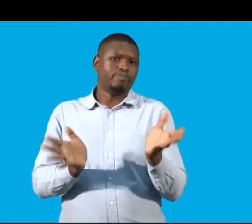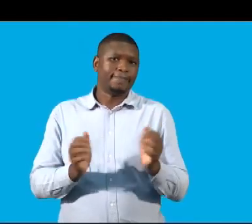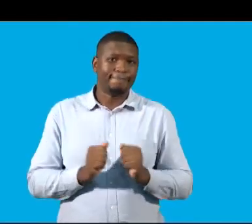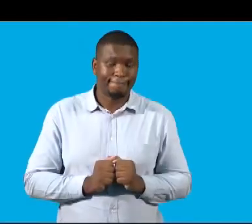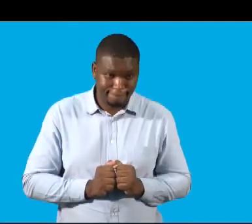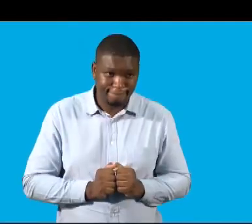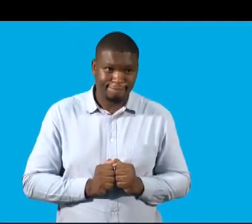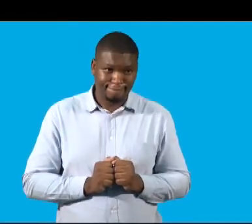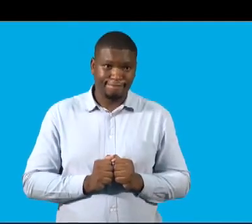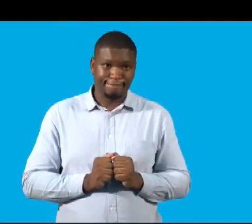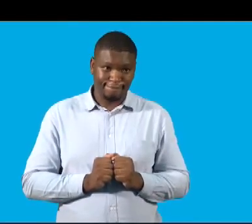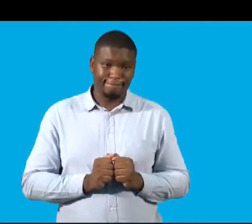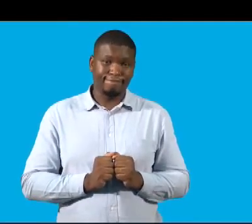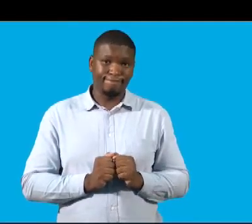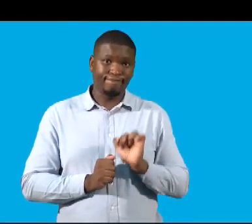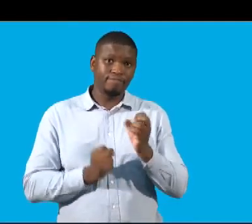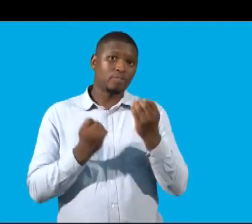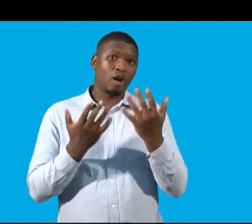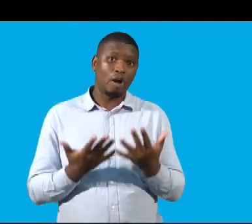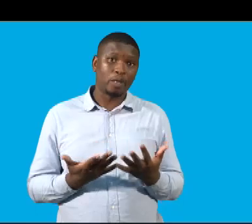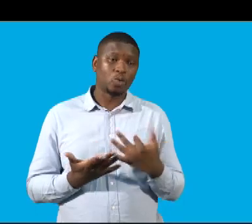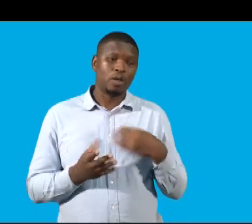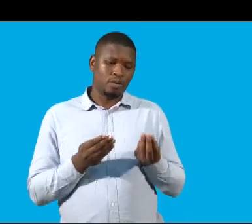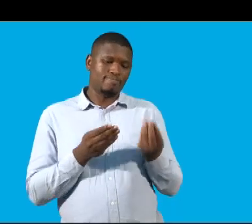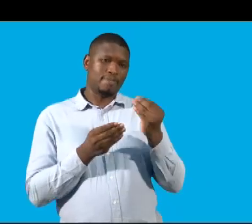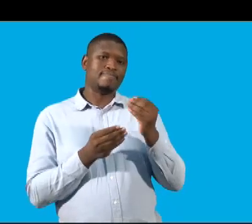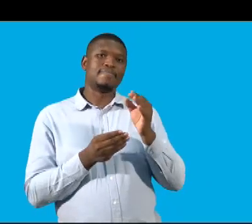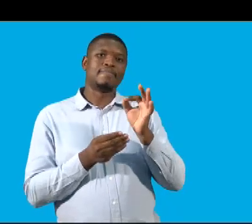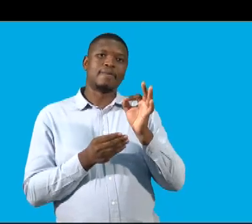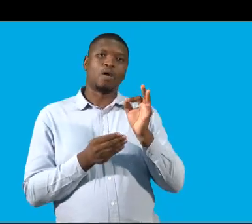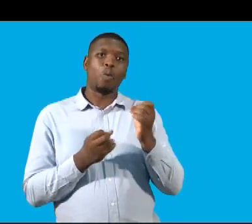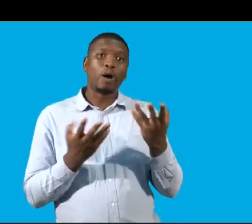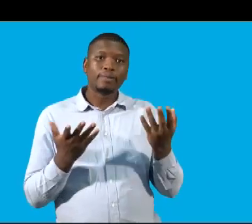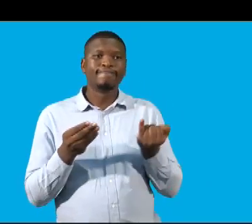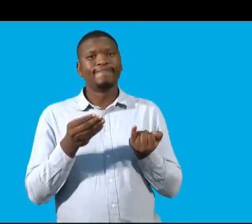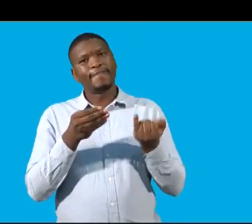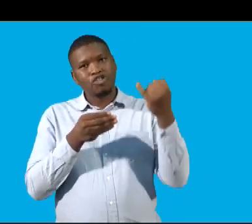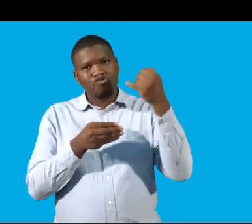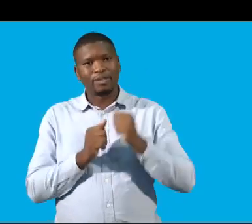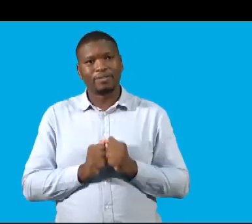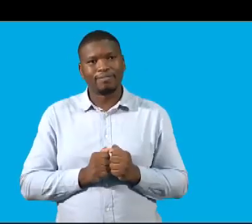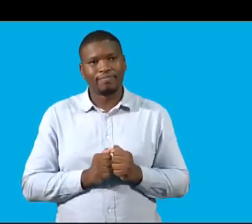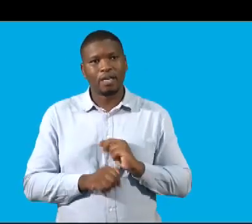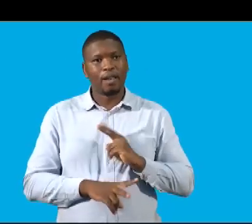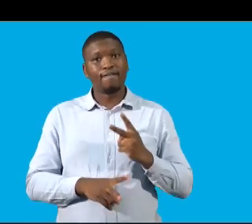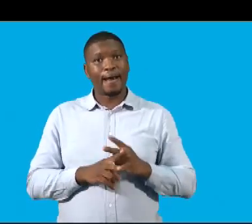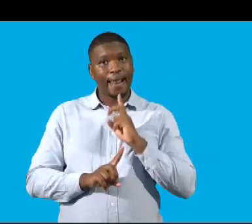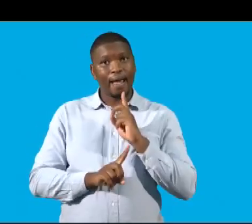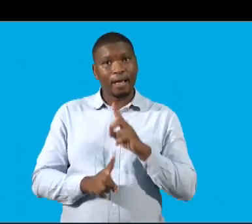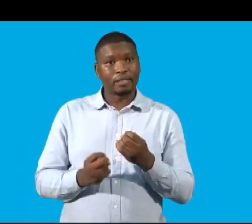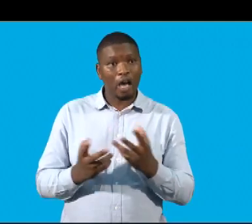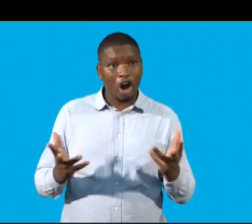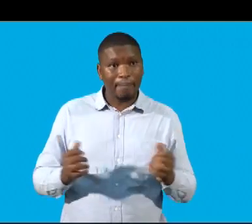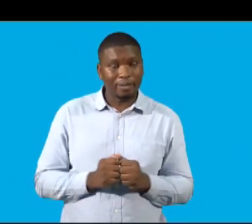that amount that he had in his account is going to gain interest. And of course, this is going to give us now a final answer